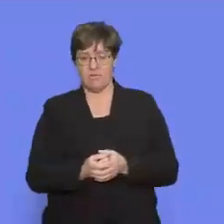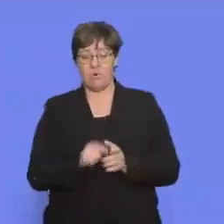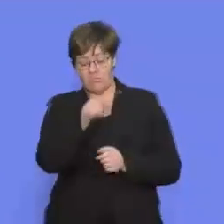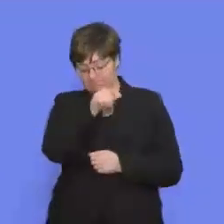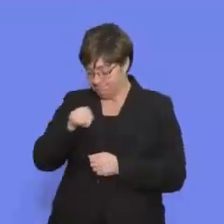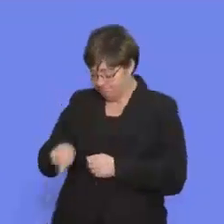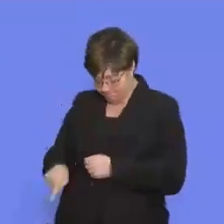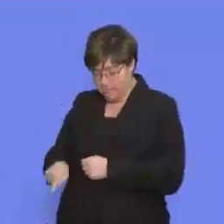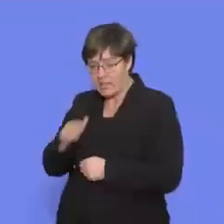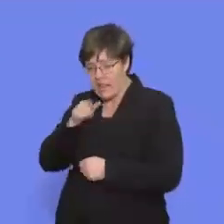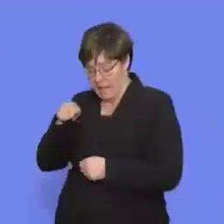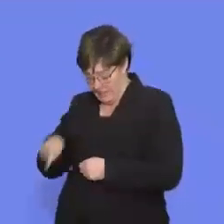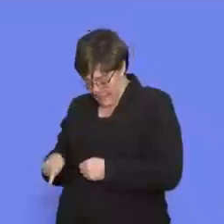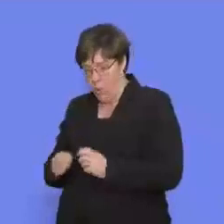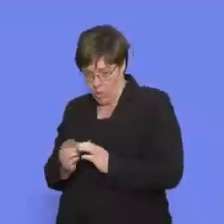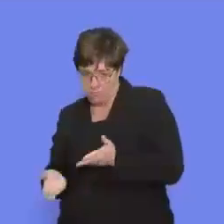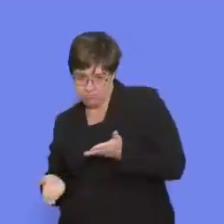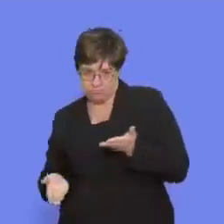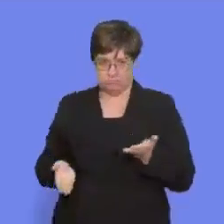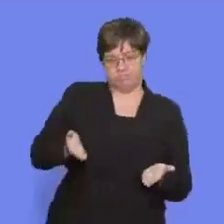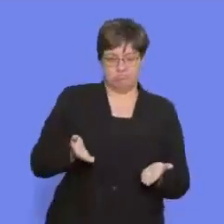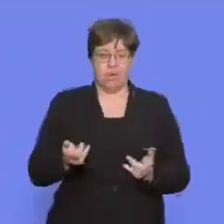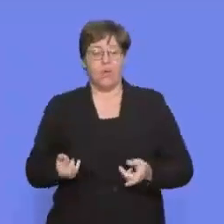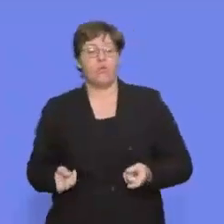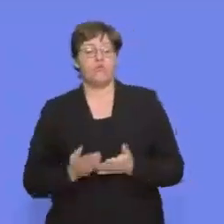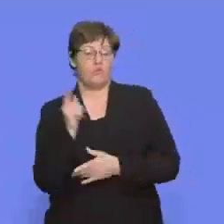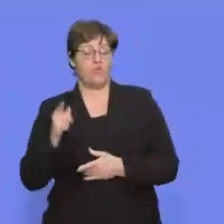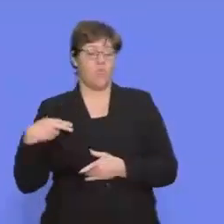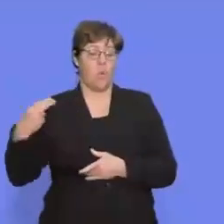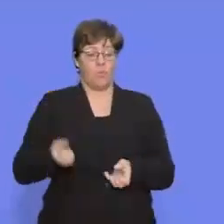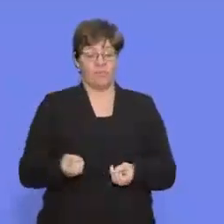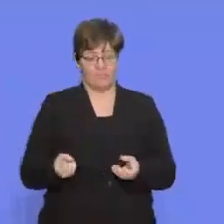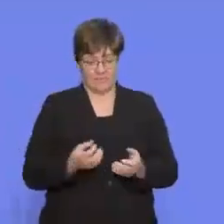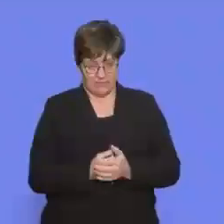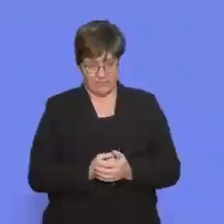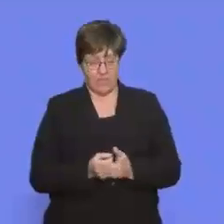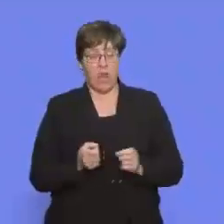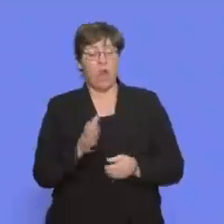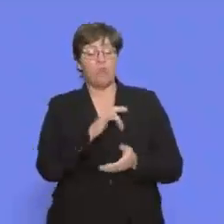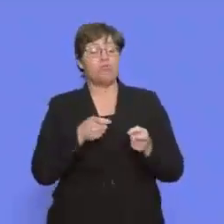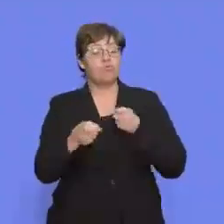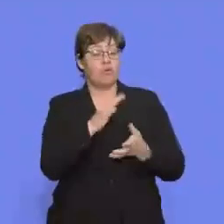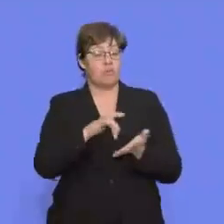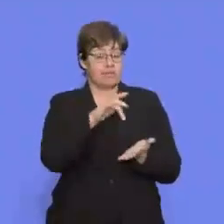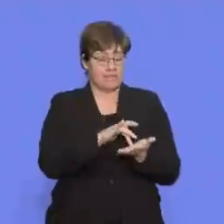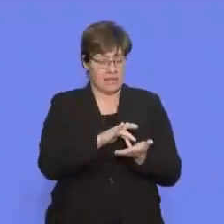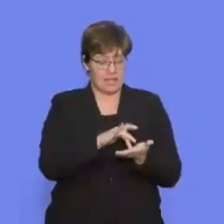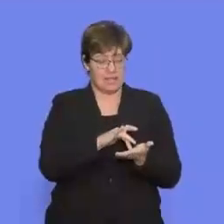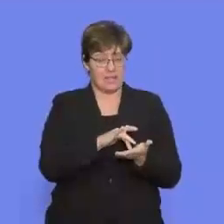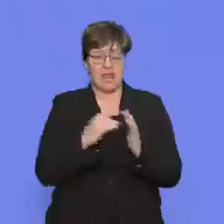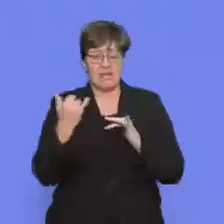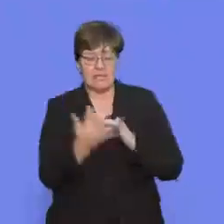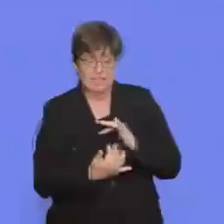the receptors. And in the control center, the stimulation that is taking